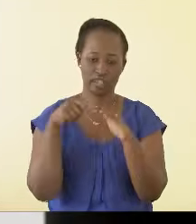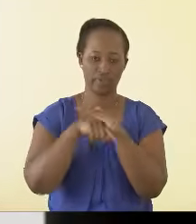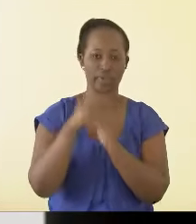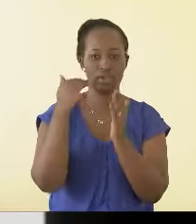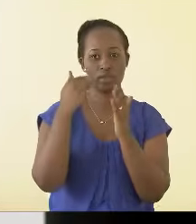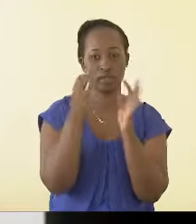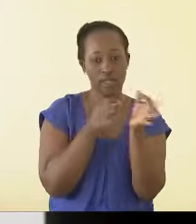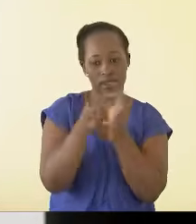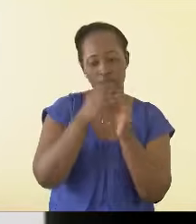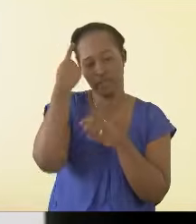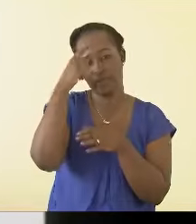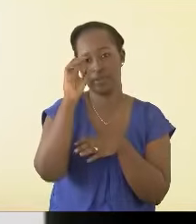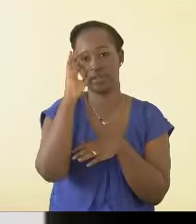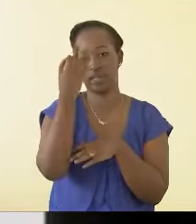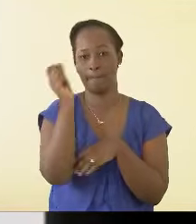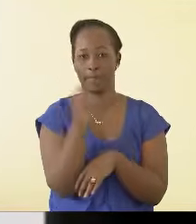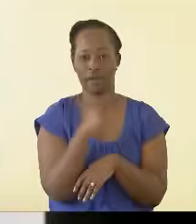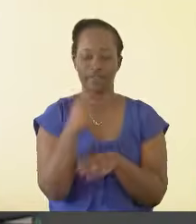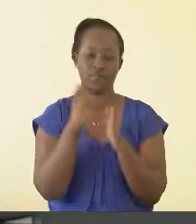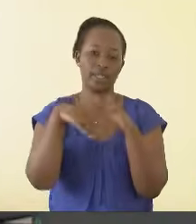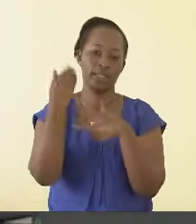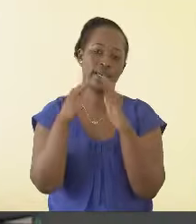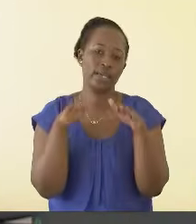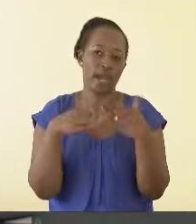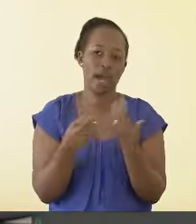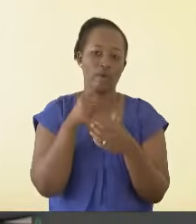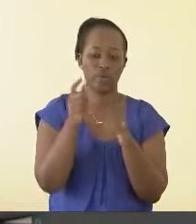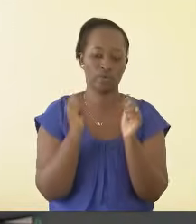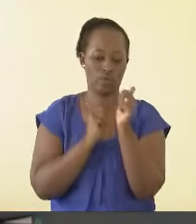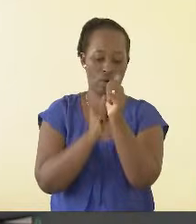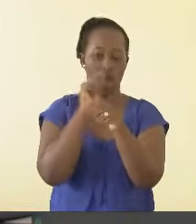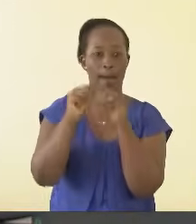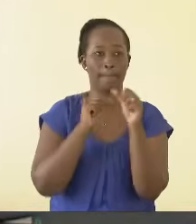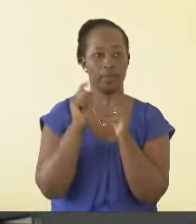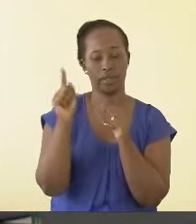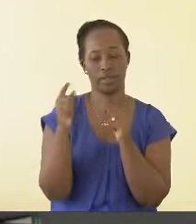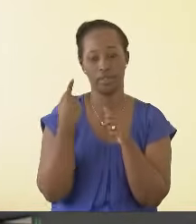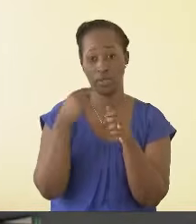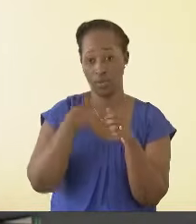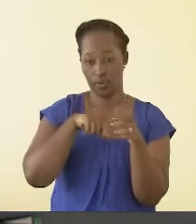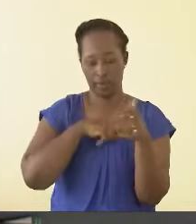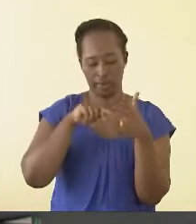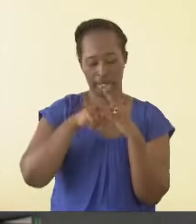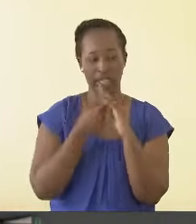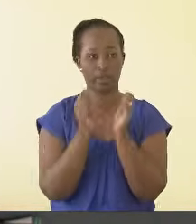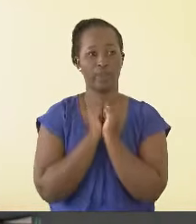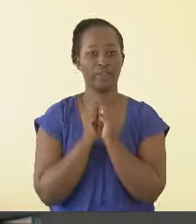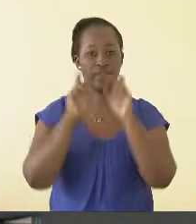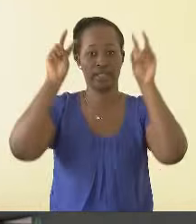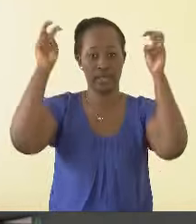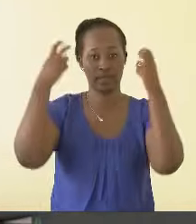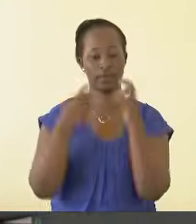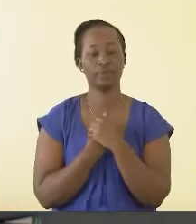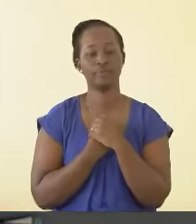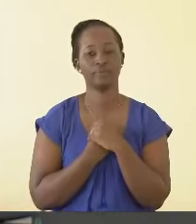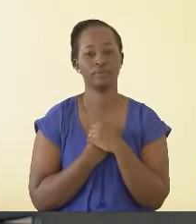3 months. And therefore, how do you go about this? So you begin with the title,